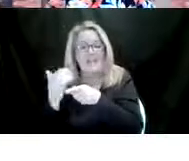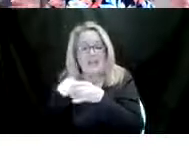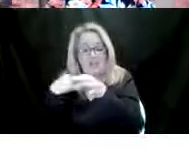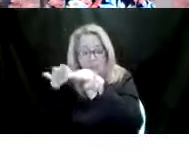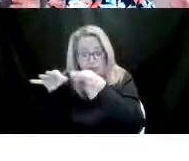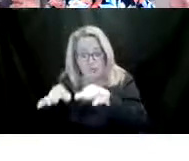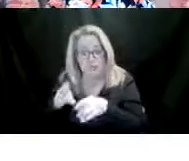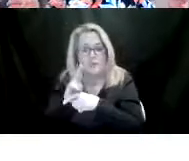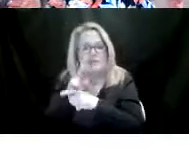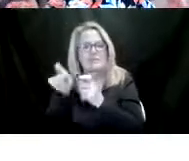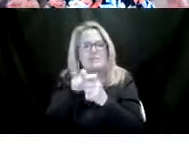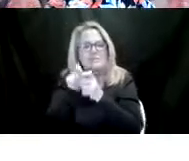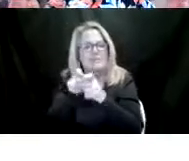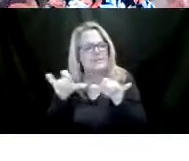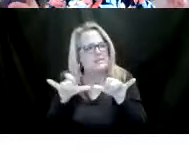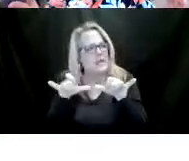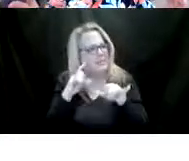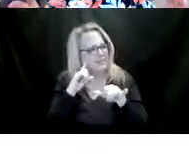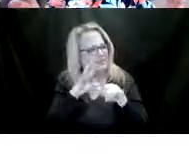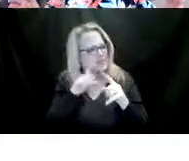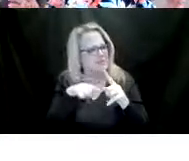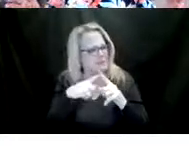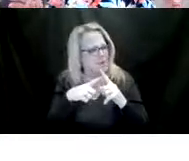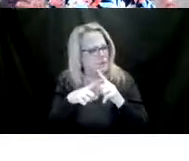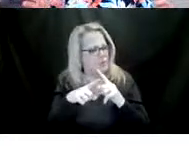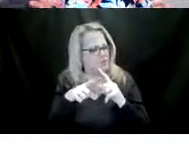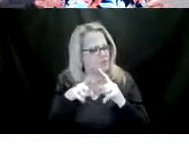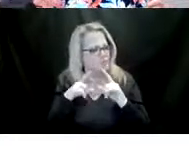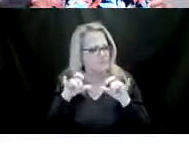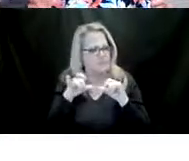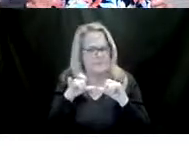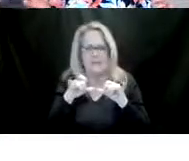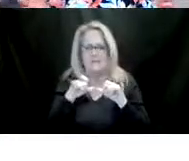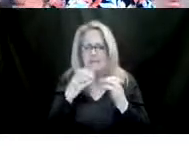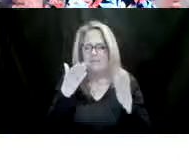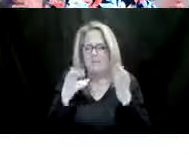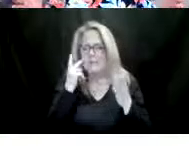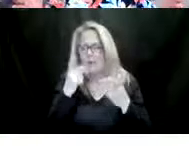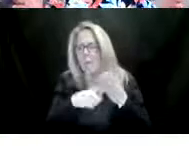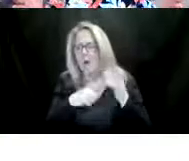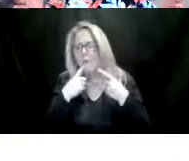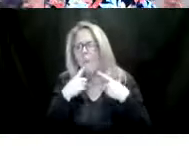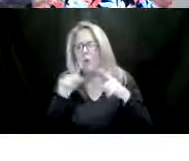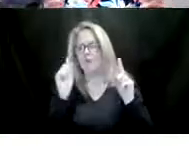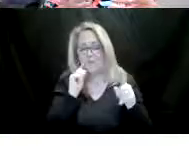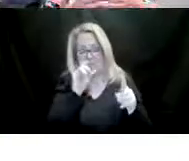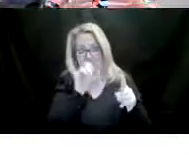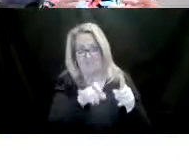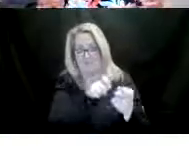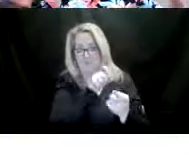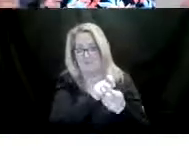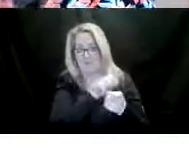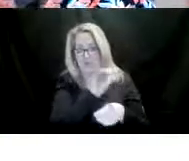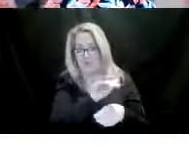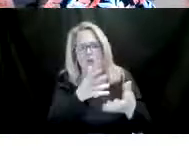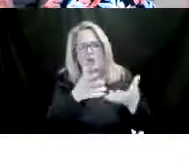certain dimension. It talks about, I believe, the dimension of that box. And you might just kind of see what works for a particular child. You don't want